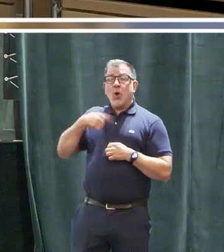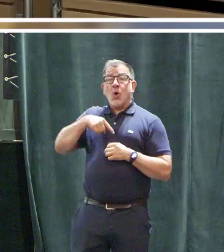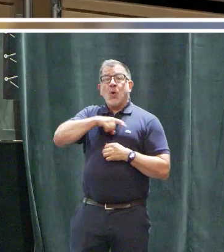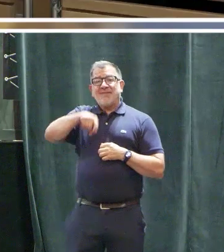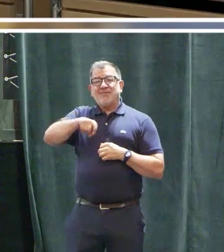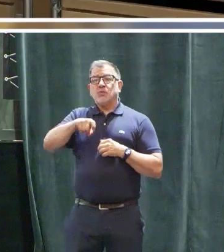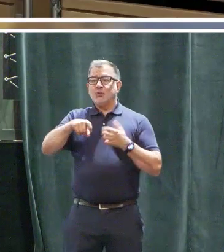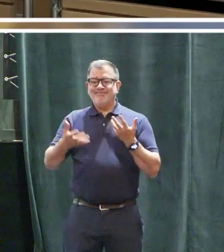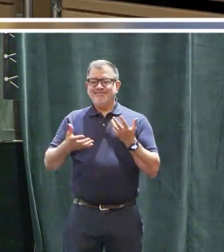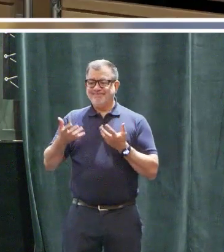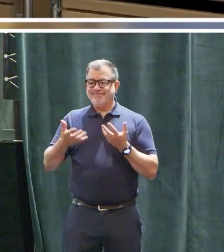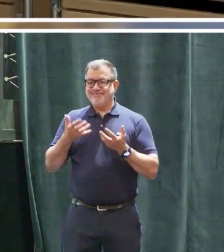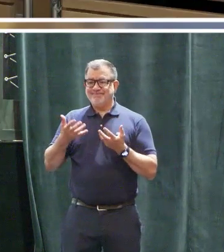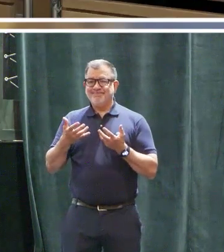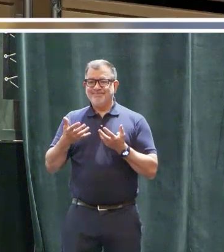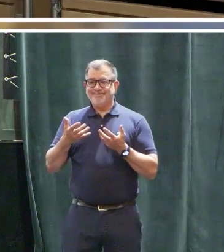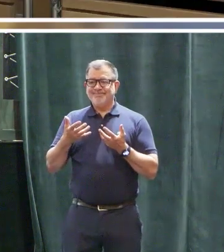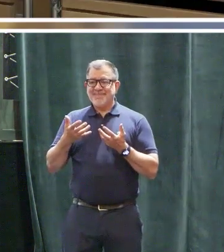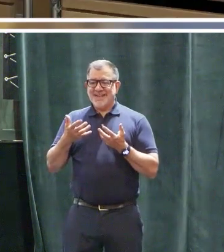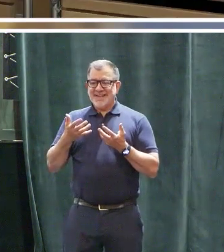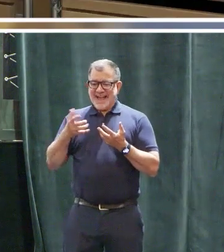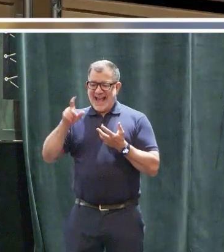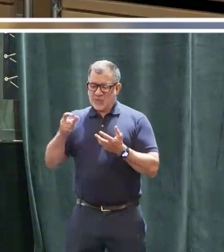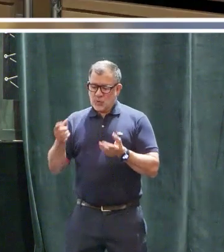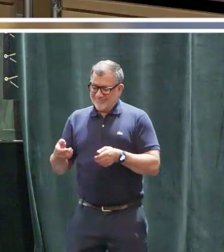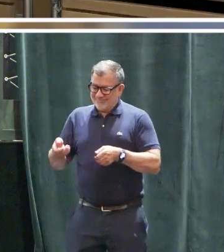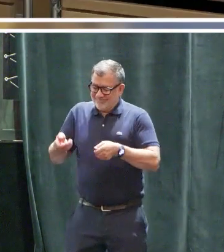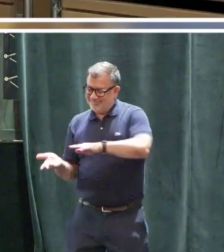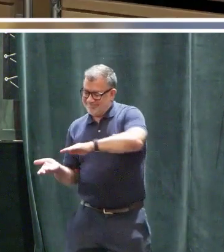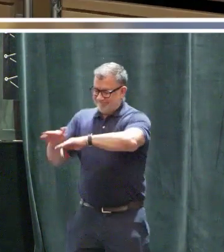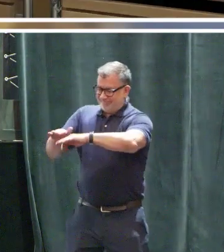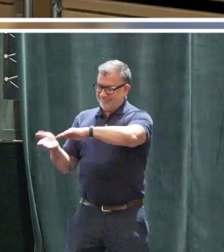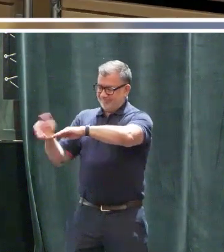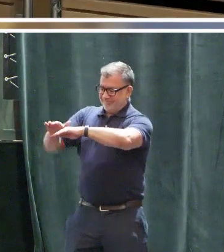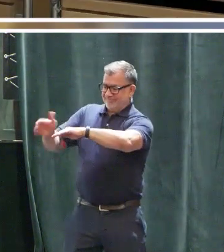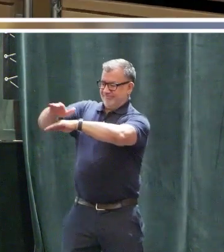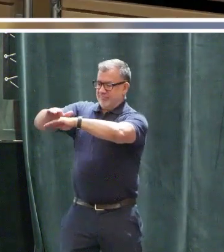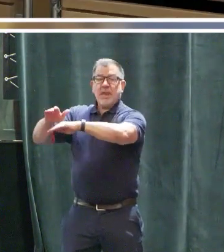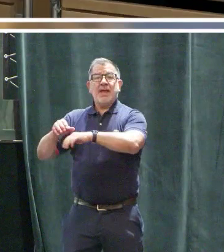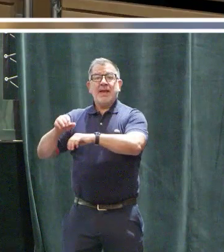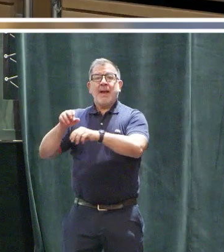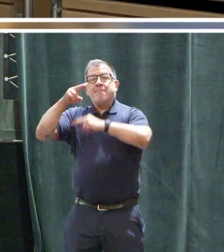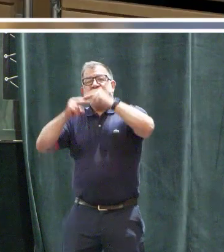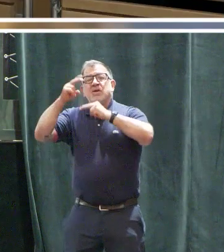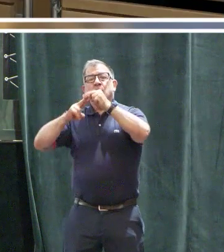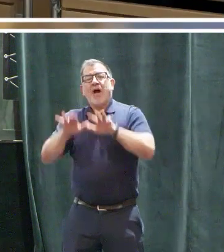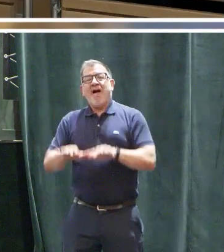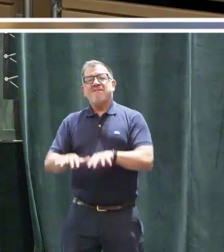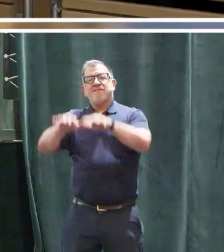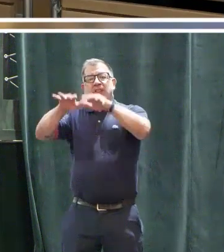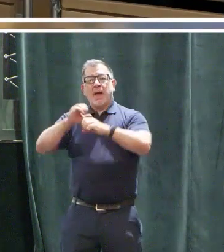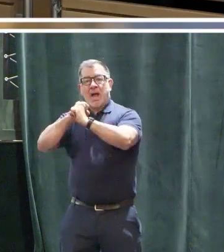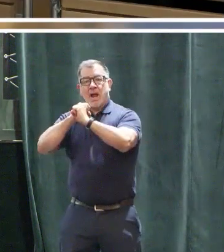up with a constructed flood barrier at that point. So the flood barrier at that very eastern end is only